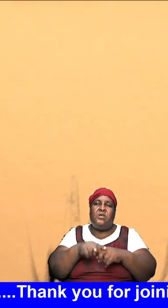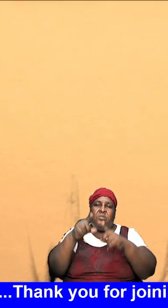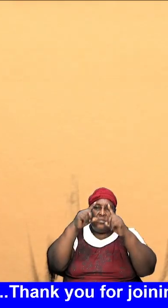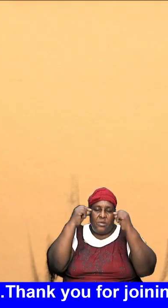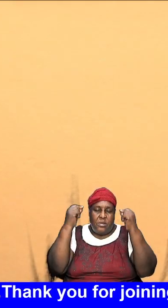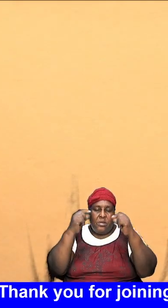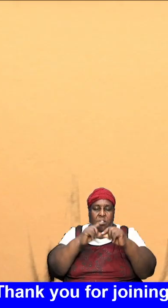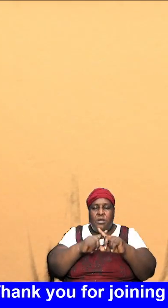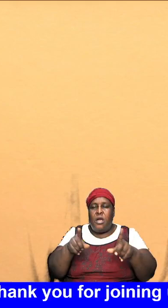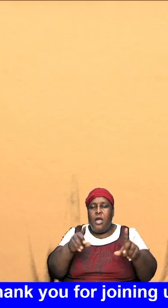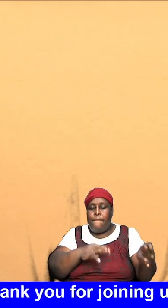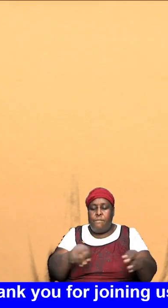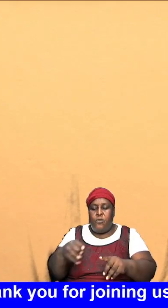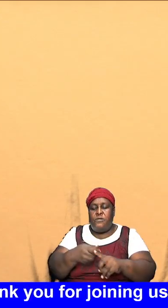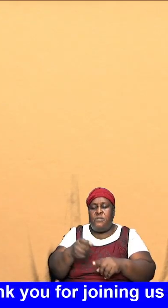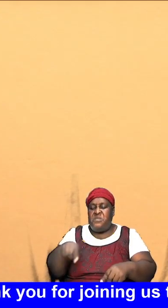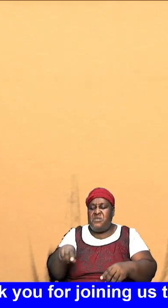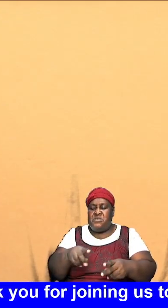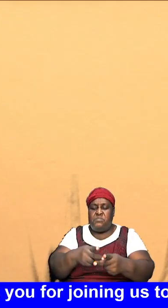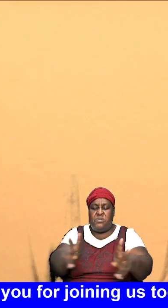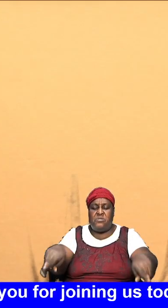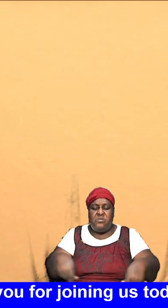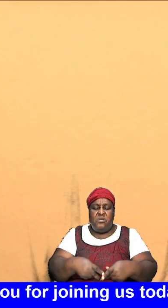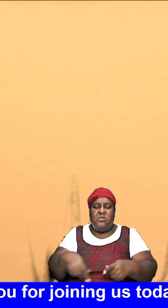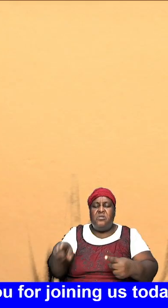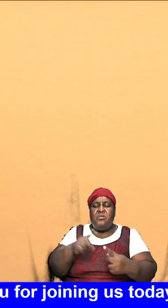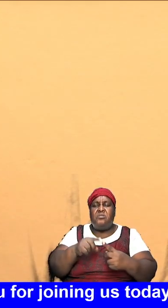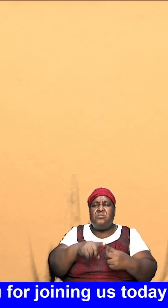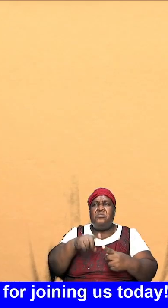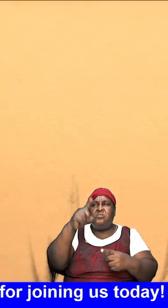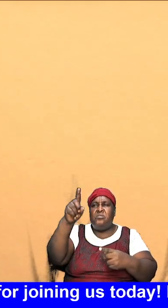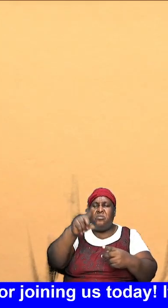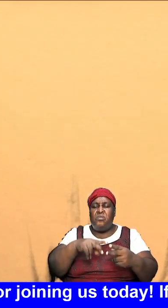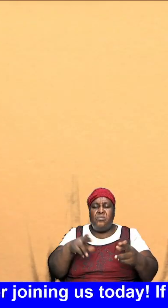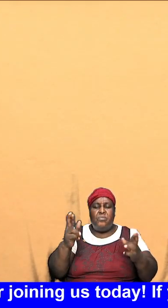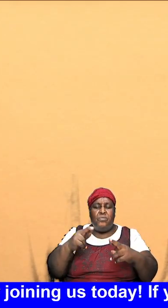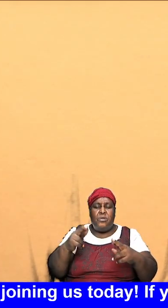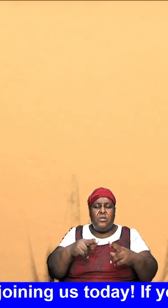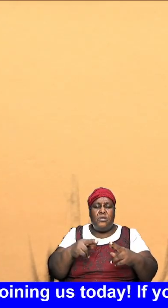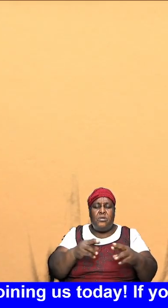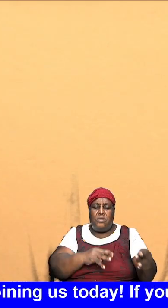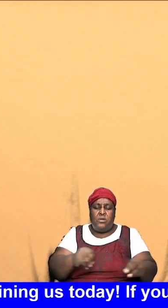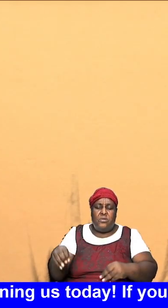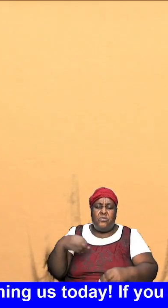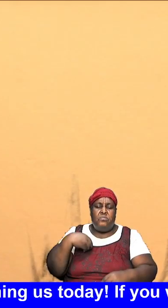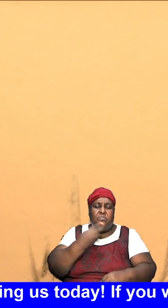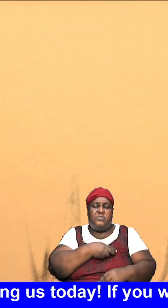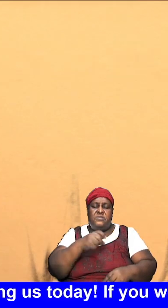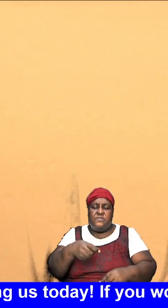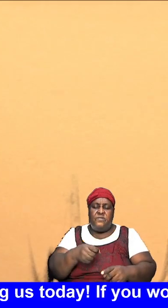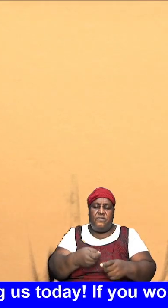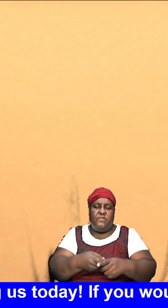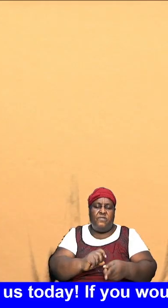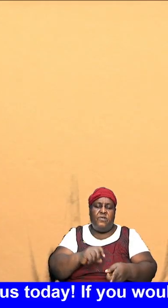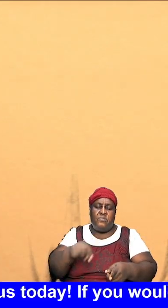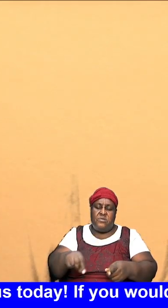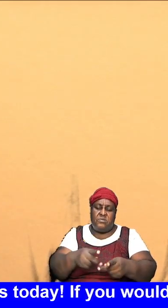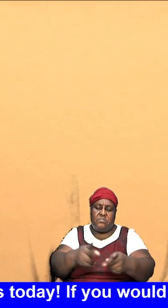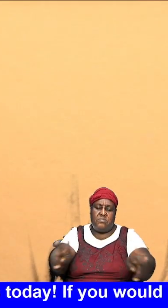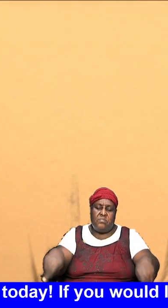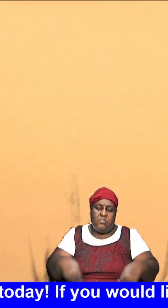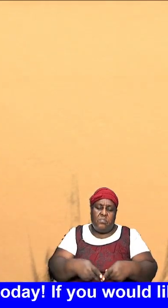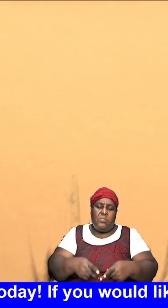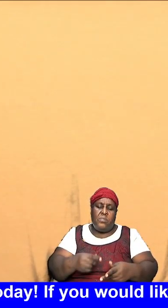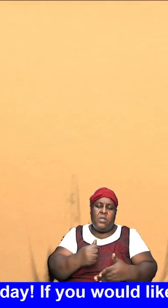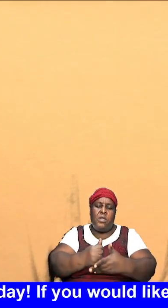place until you're ready to move us from this place. Help us, Lord Jesus, to be patient.